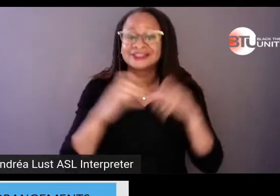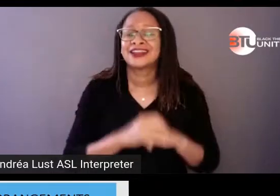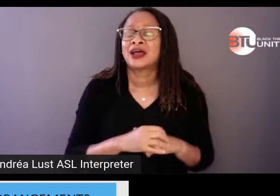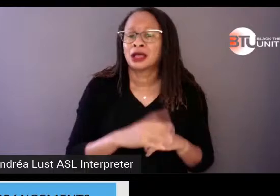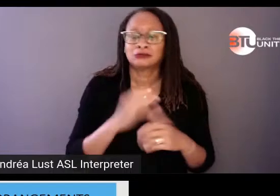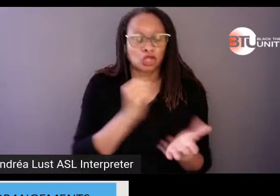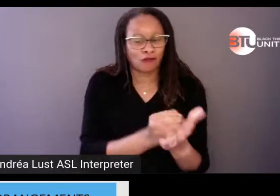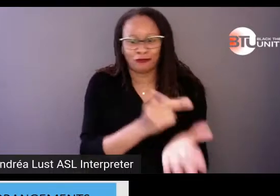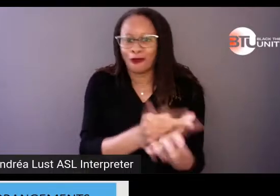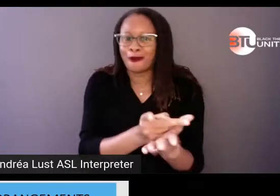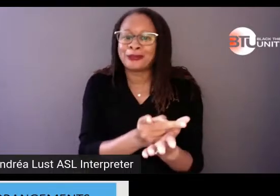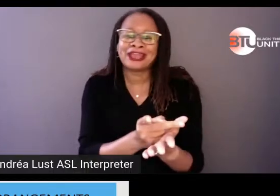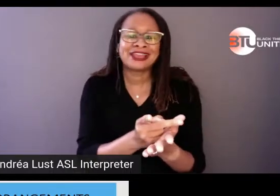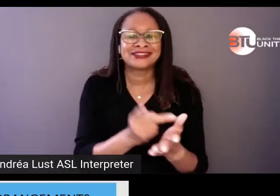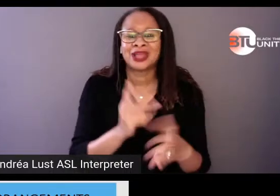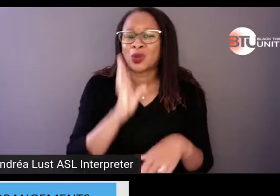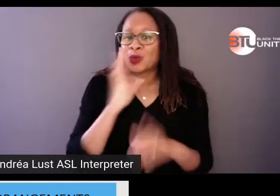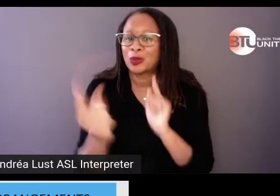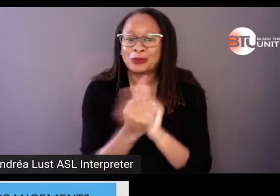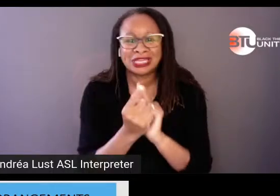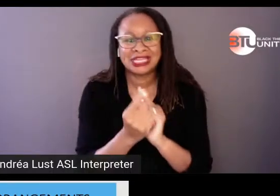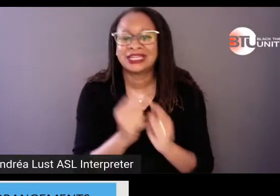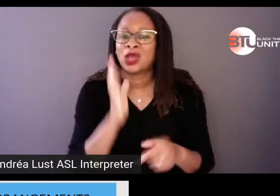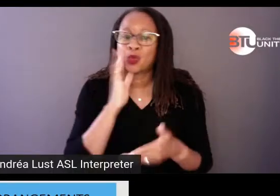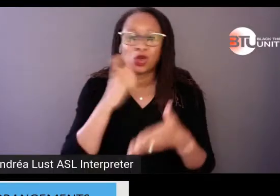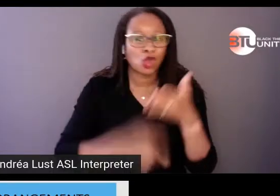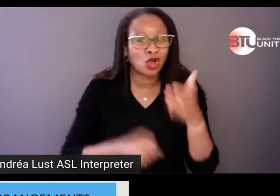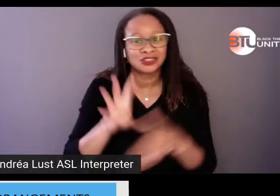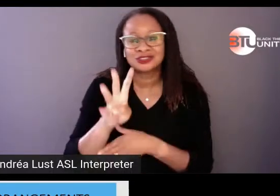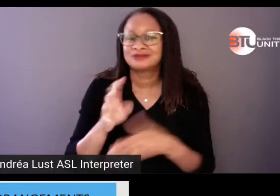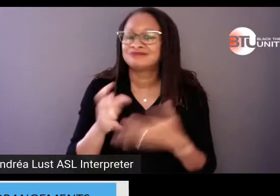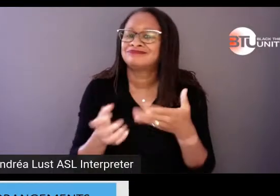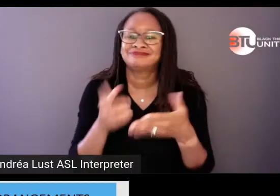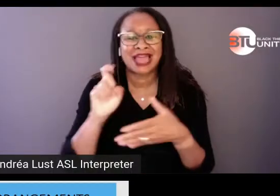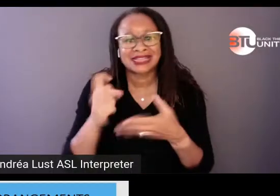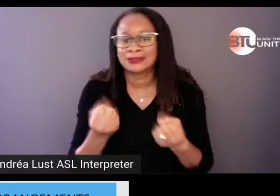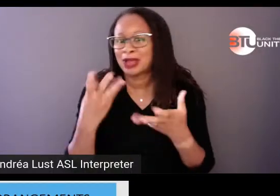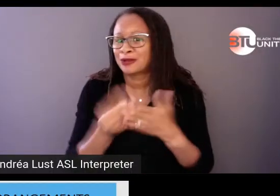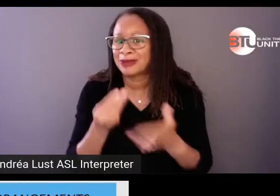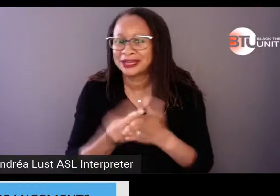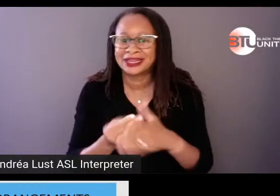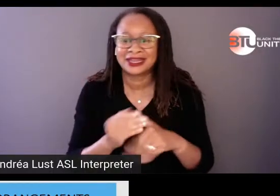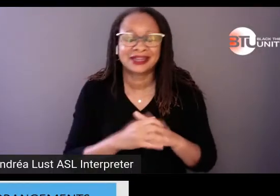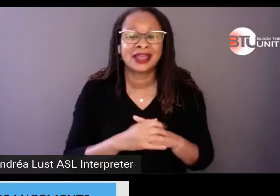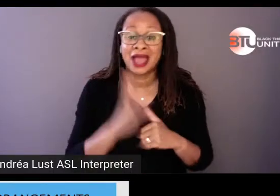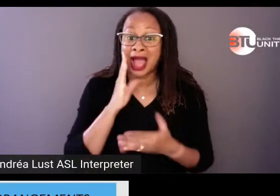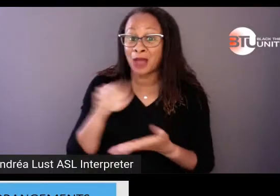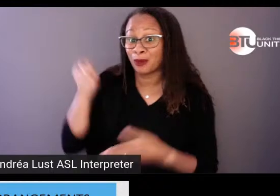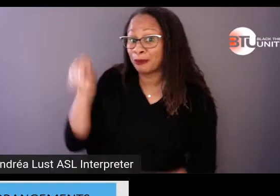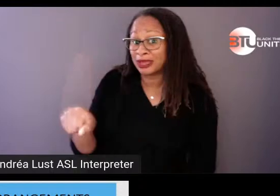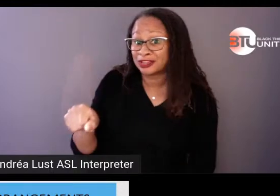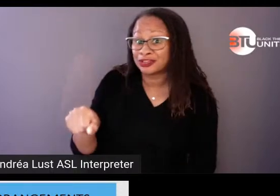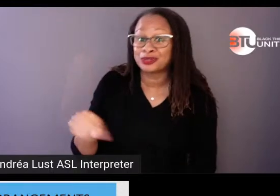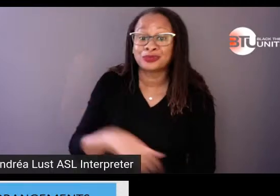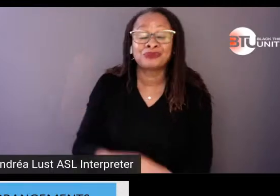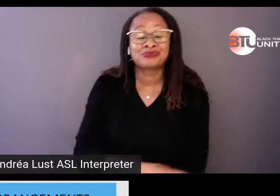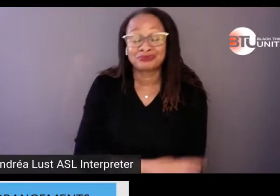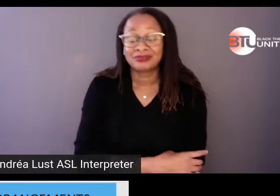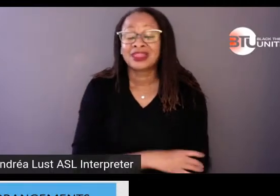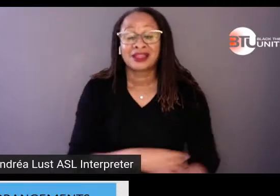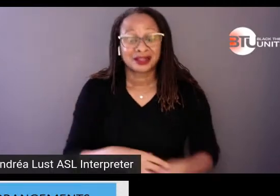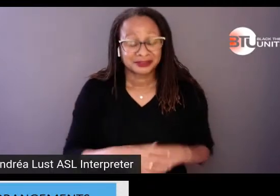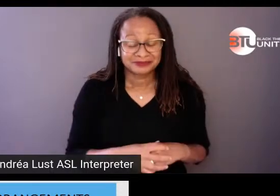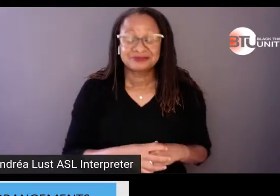confirming, you know, it'll be, you know, we'll do this on X date and I'll pay you X and